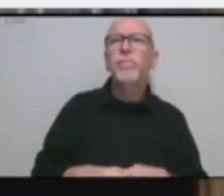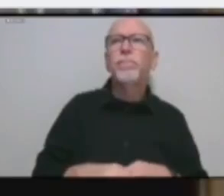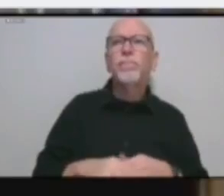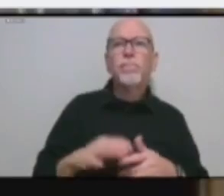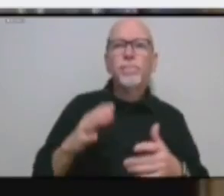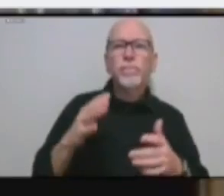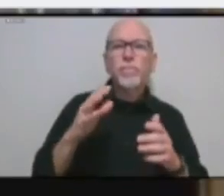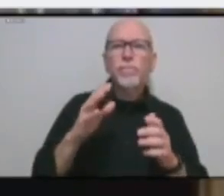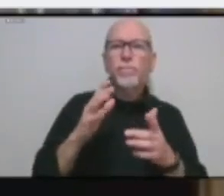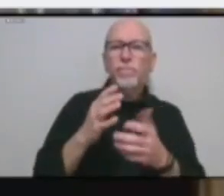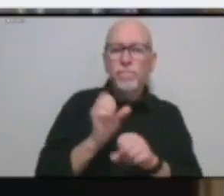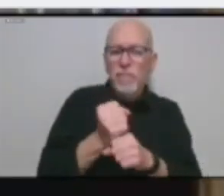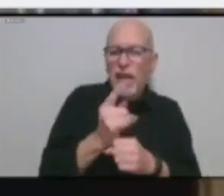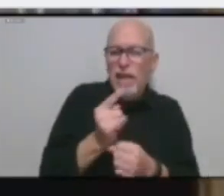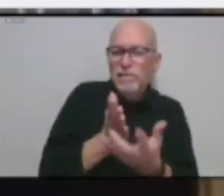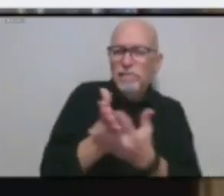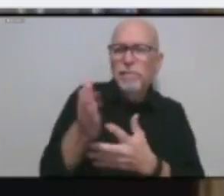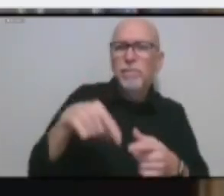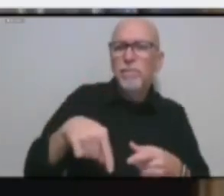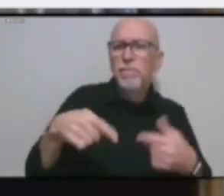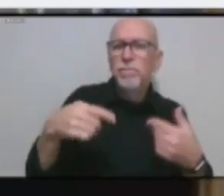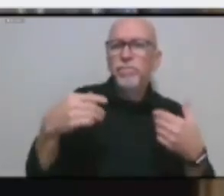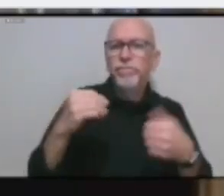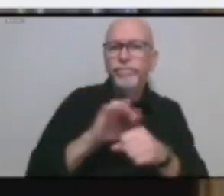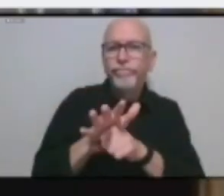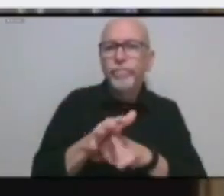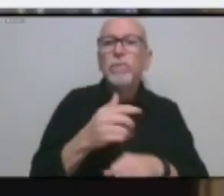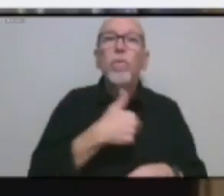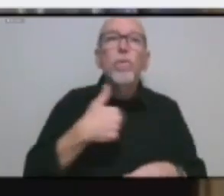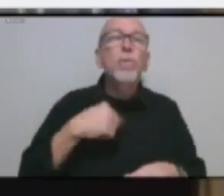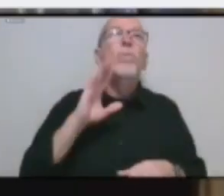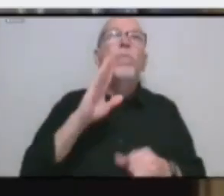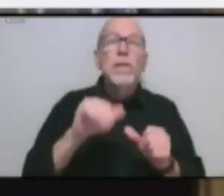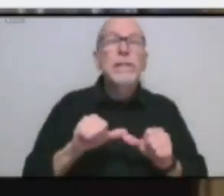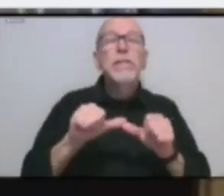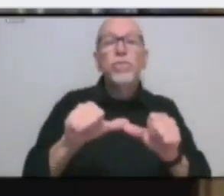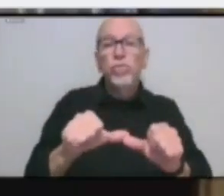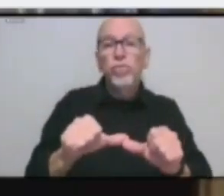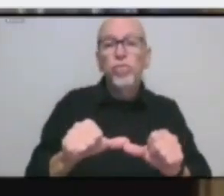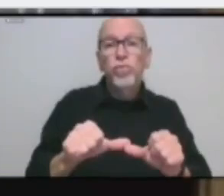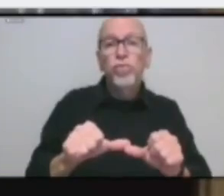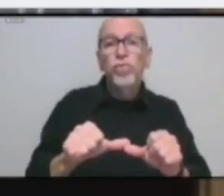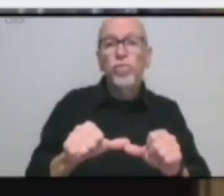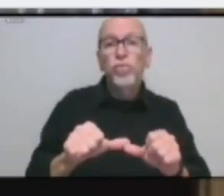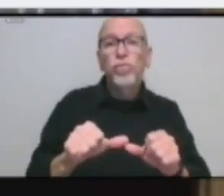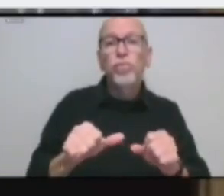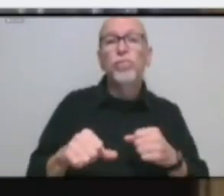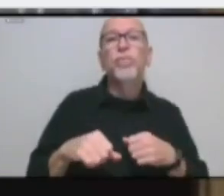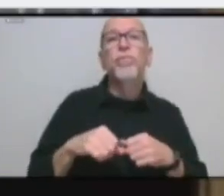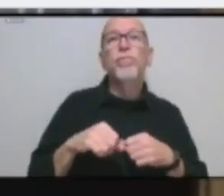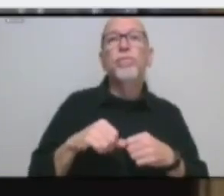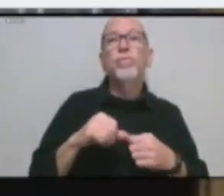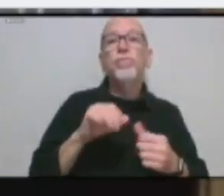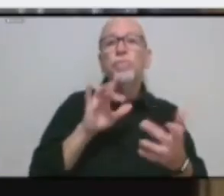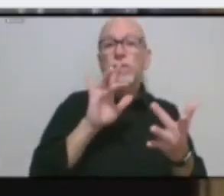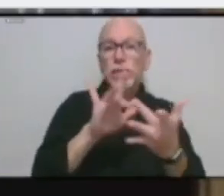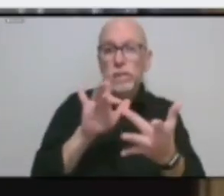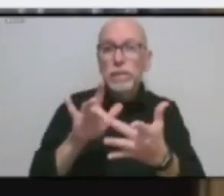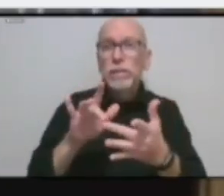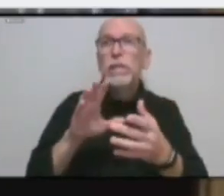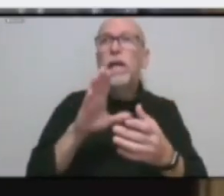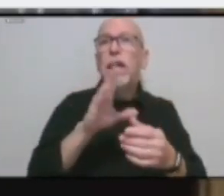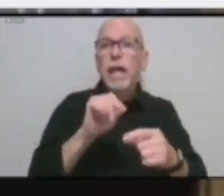negotiating their way through this pandemic. And we will continue to not just be in contact, but rely